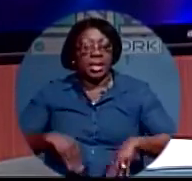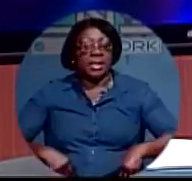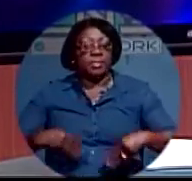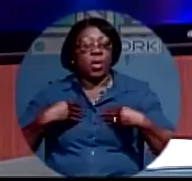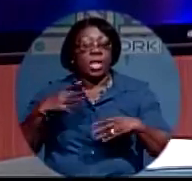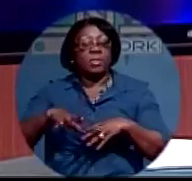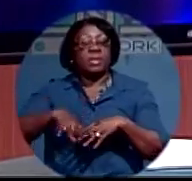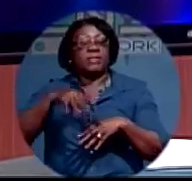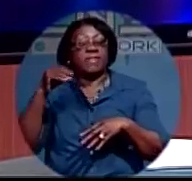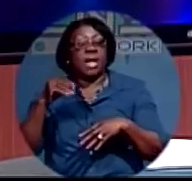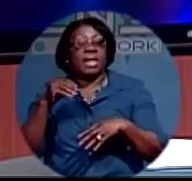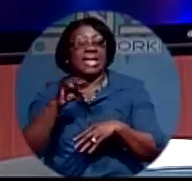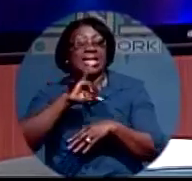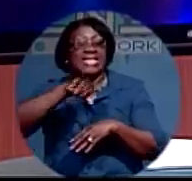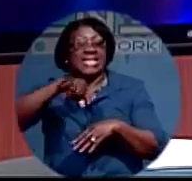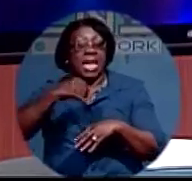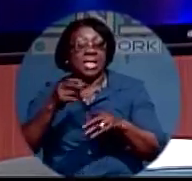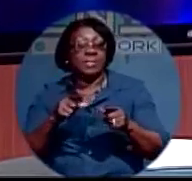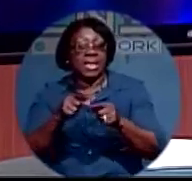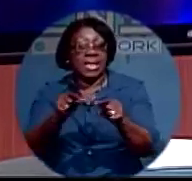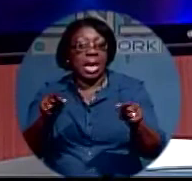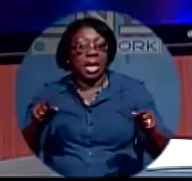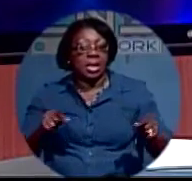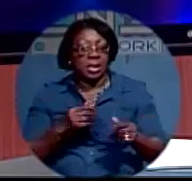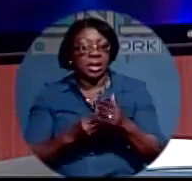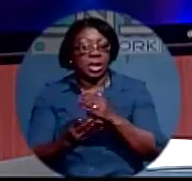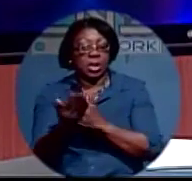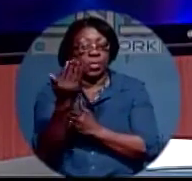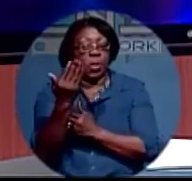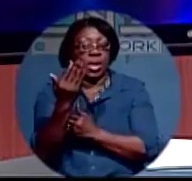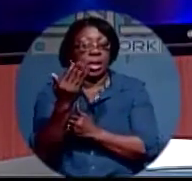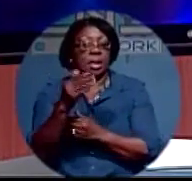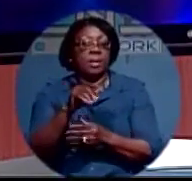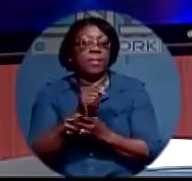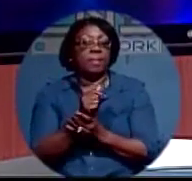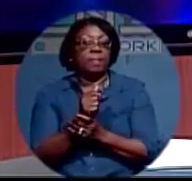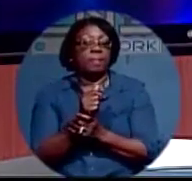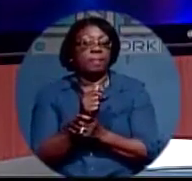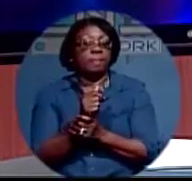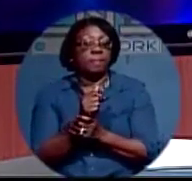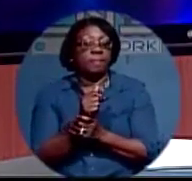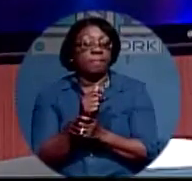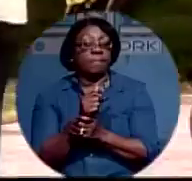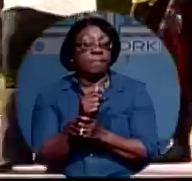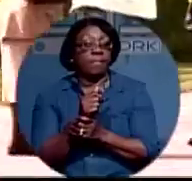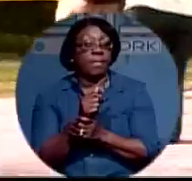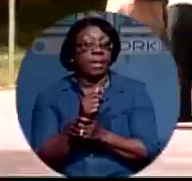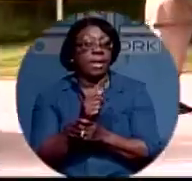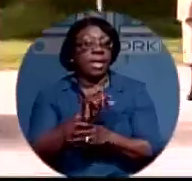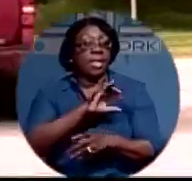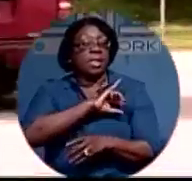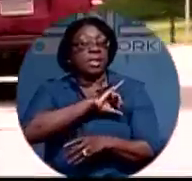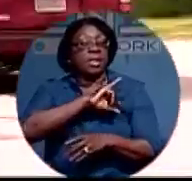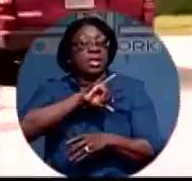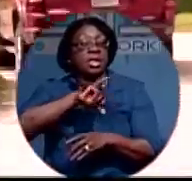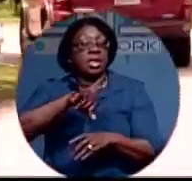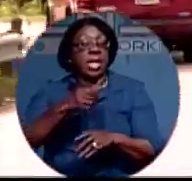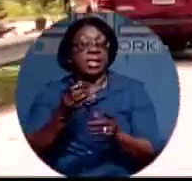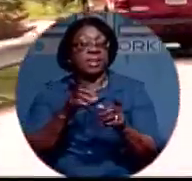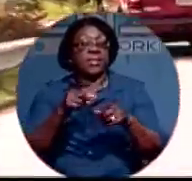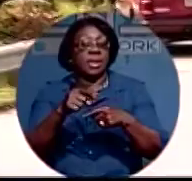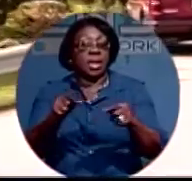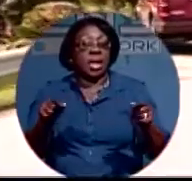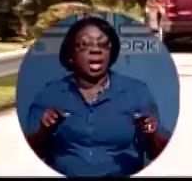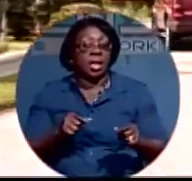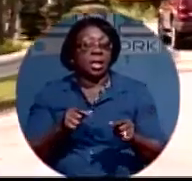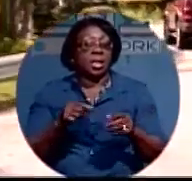southern New Providence this morning. Clint Watson tells us what police know so far. The Jasmine Gardens community off Zion